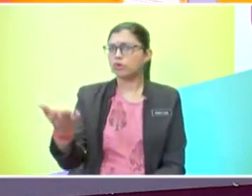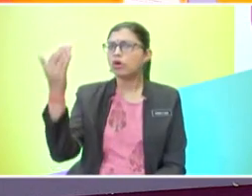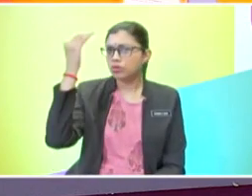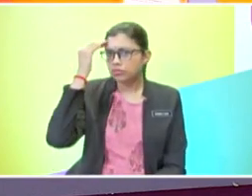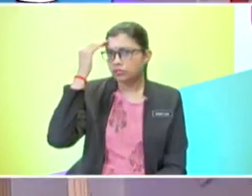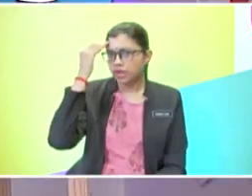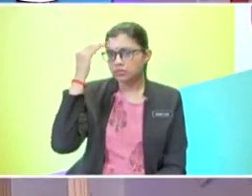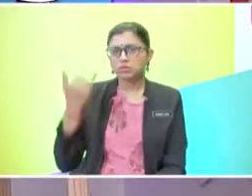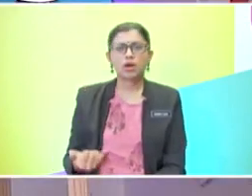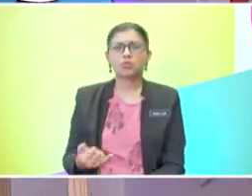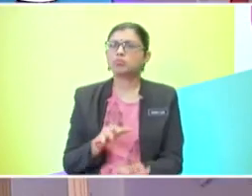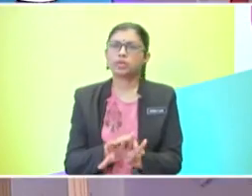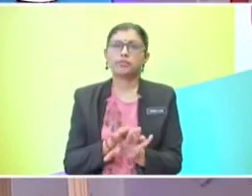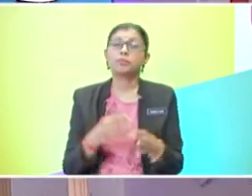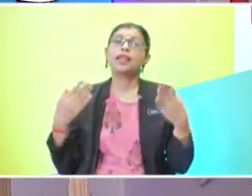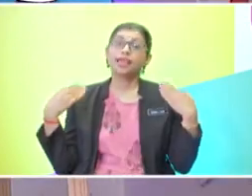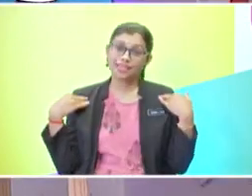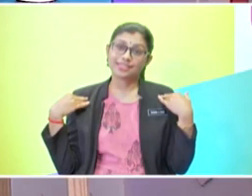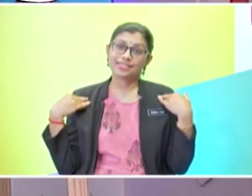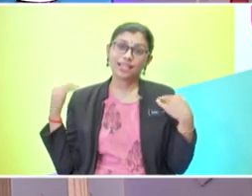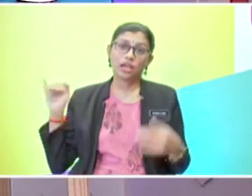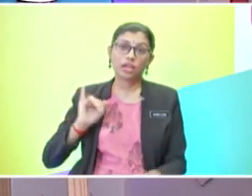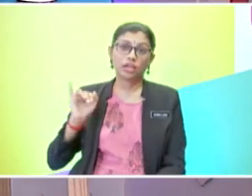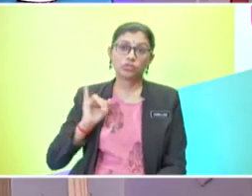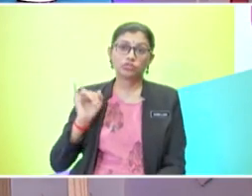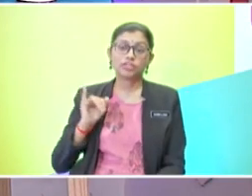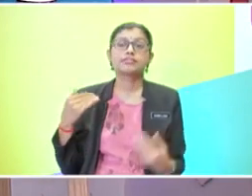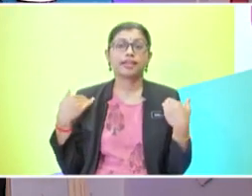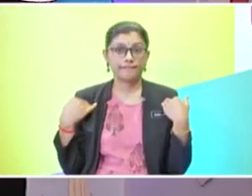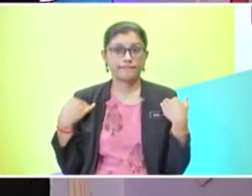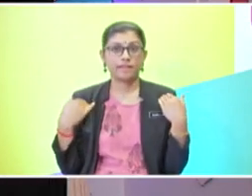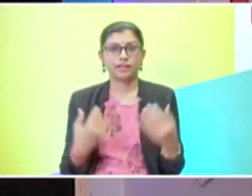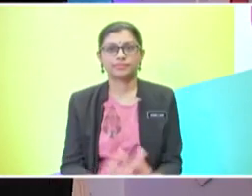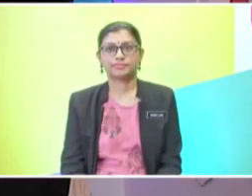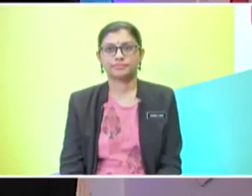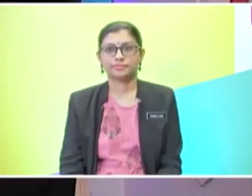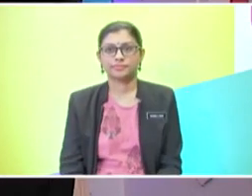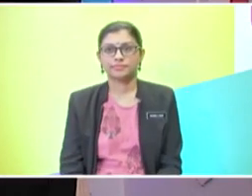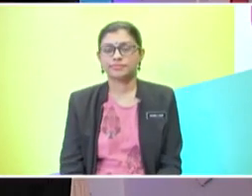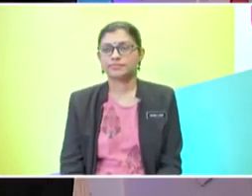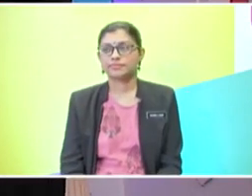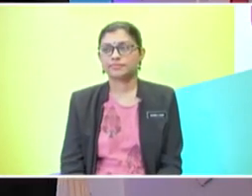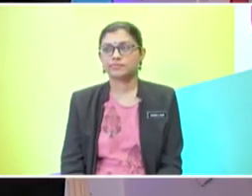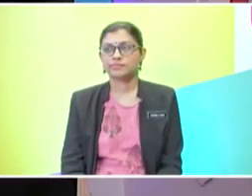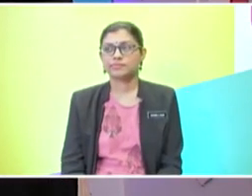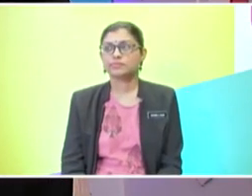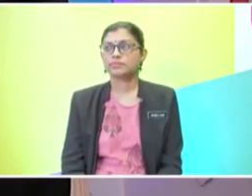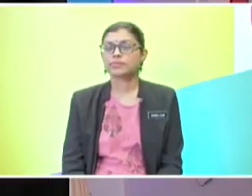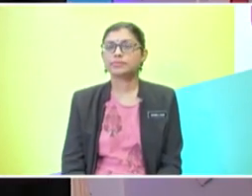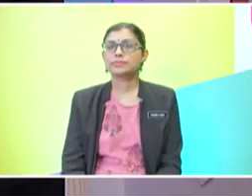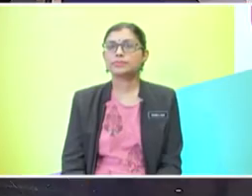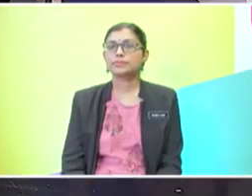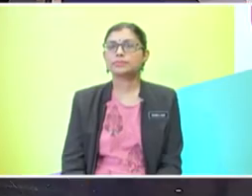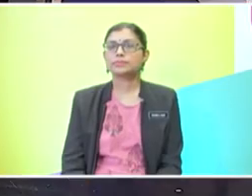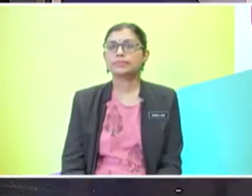People normally they have insurance policy and nowadays in the pandemic, okay, we should have insurance policy, right? Do you agree with me?